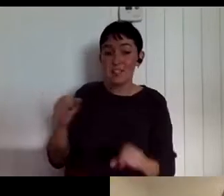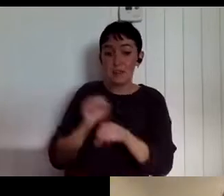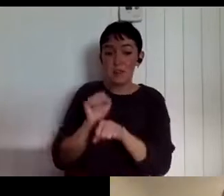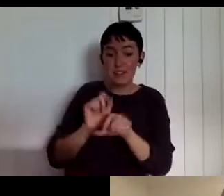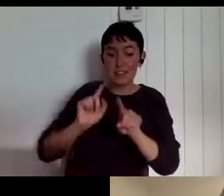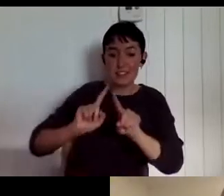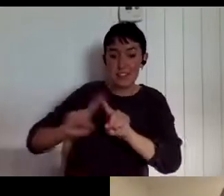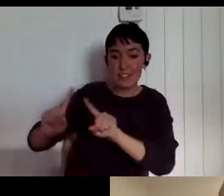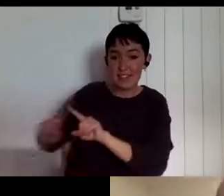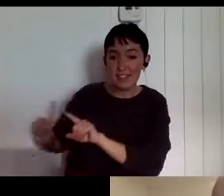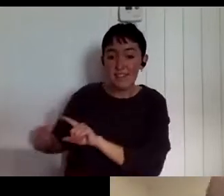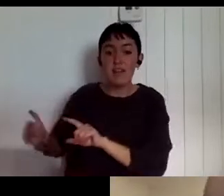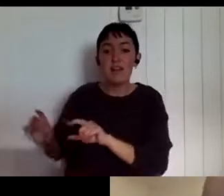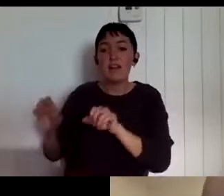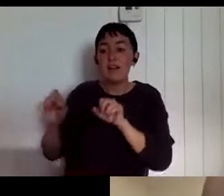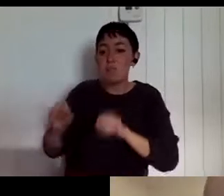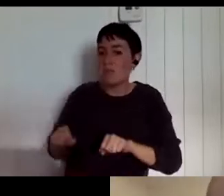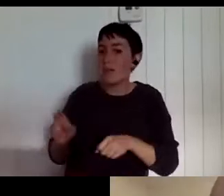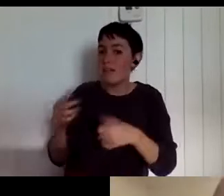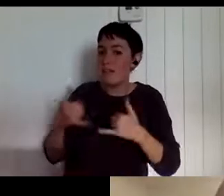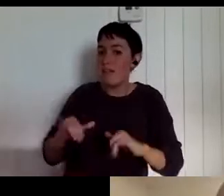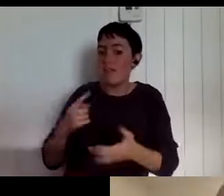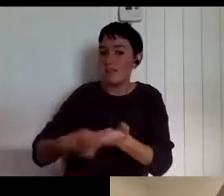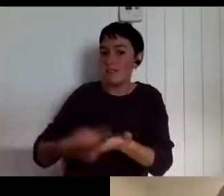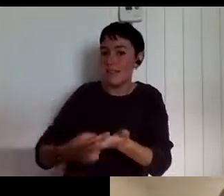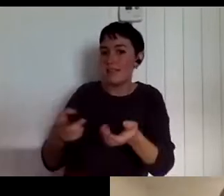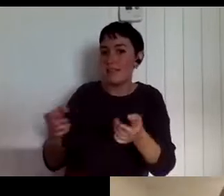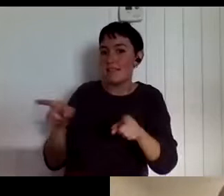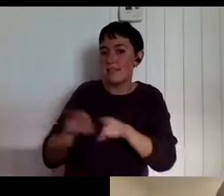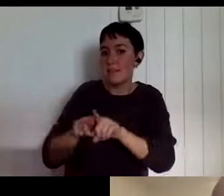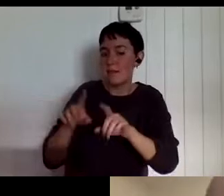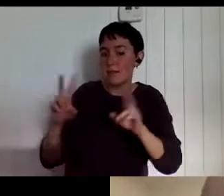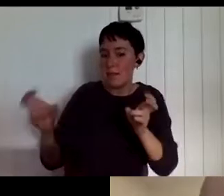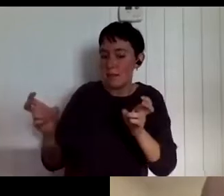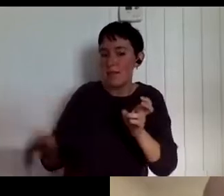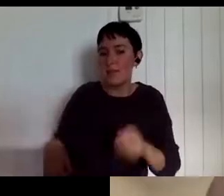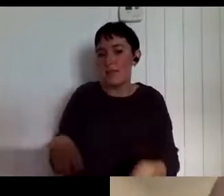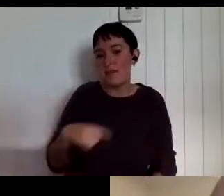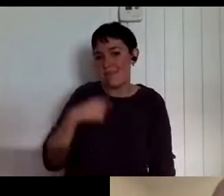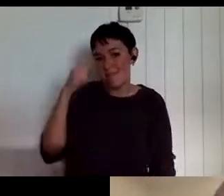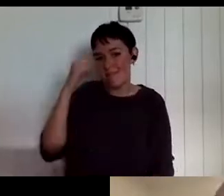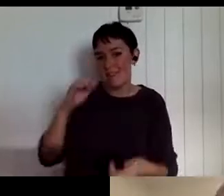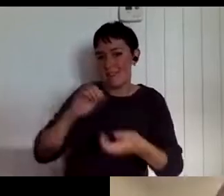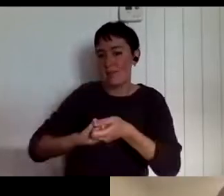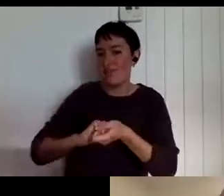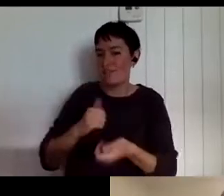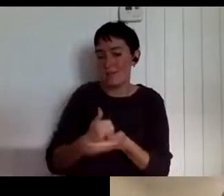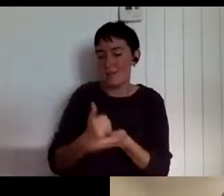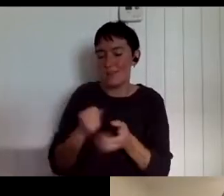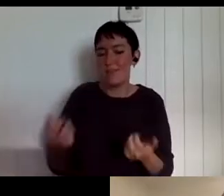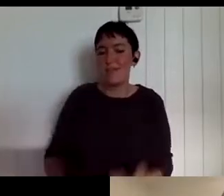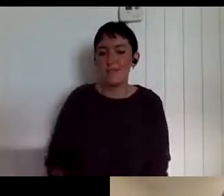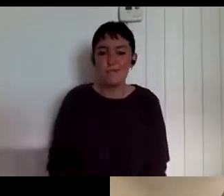still speak the same language and talking about science. I think having that collaboration, I think is very, you know, very helpful.